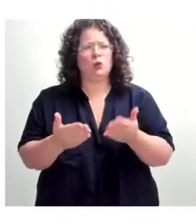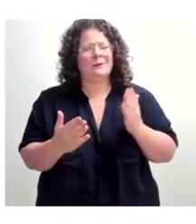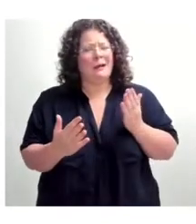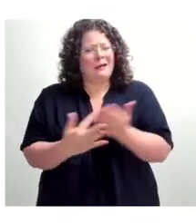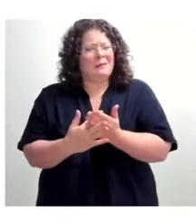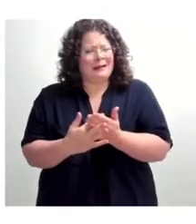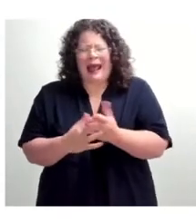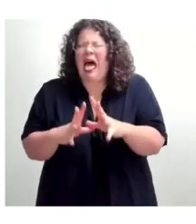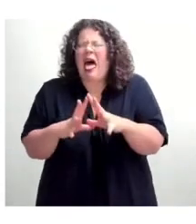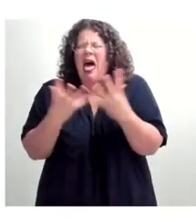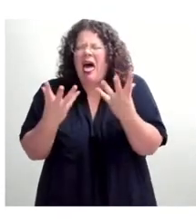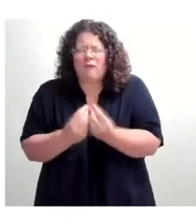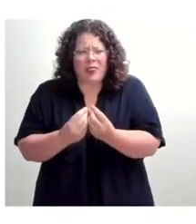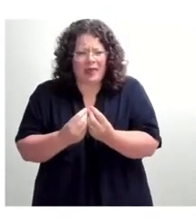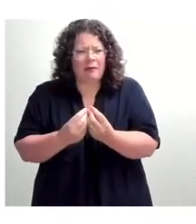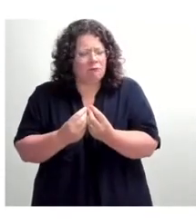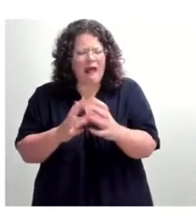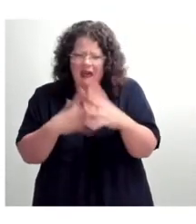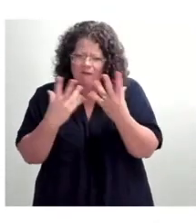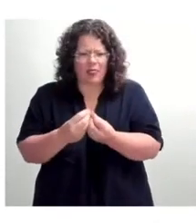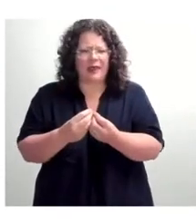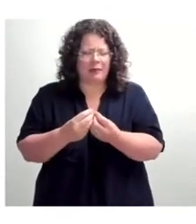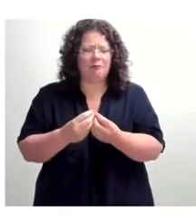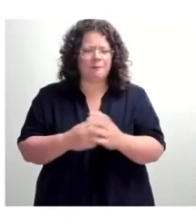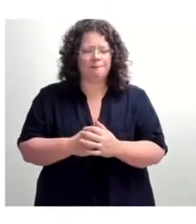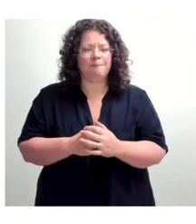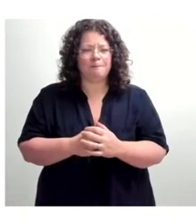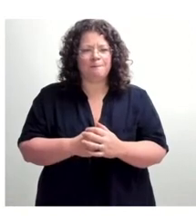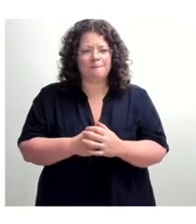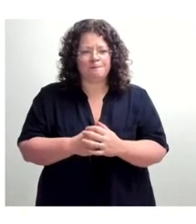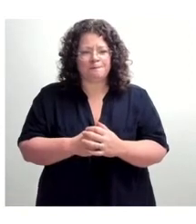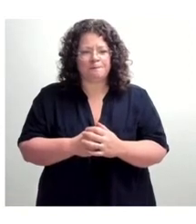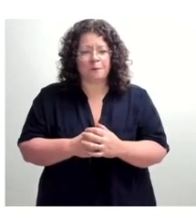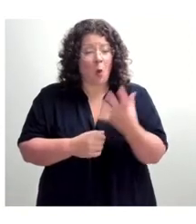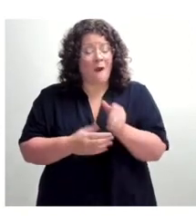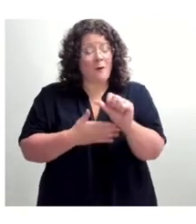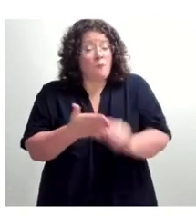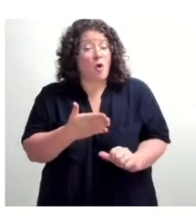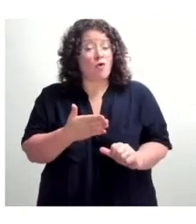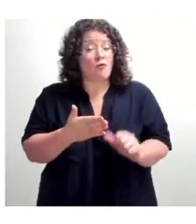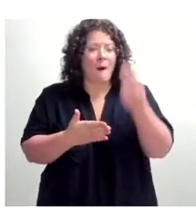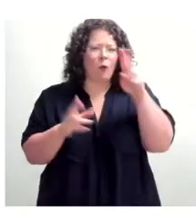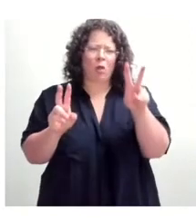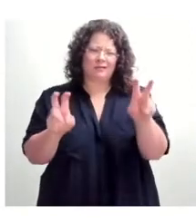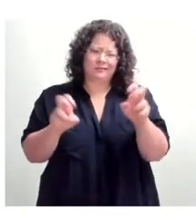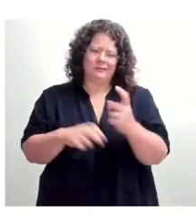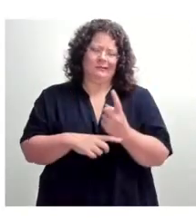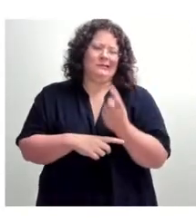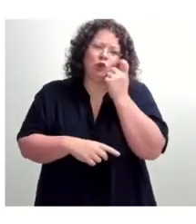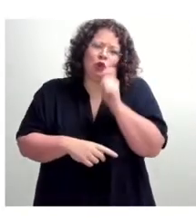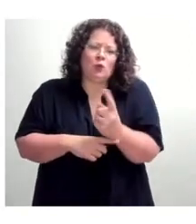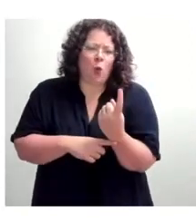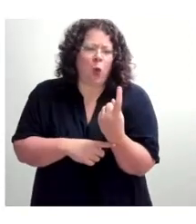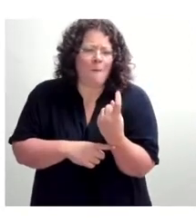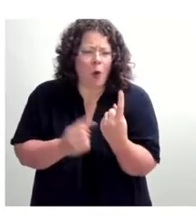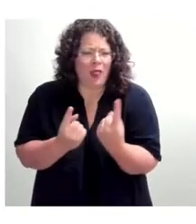Accessibility Officer. And we're finding that if you introduce accessibility into the customer conversation, it's almost universally received with